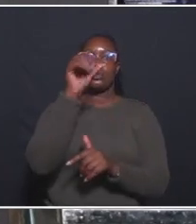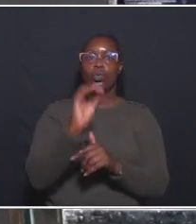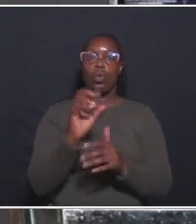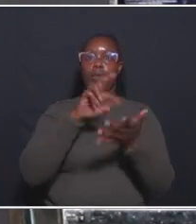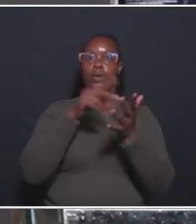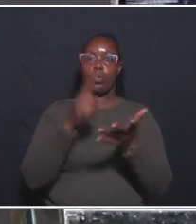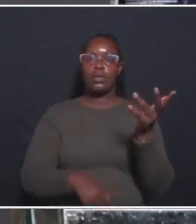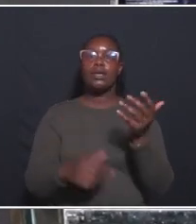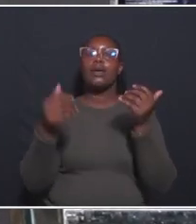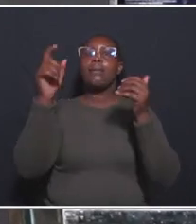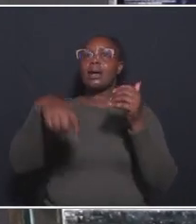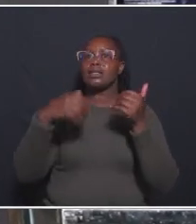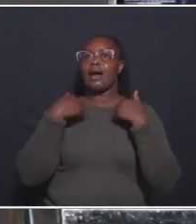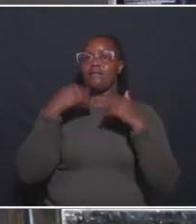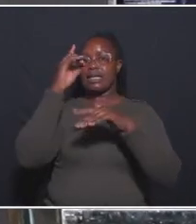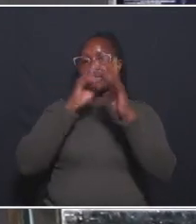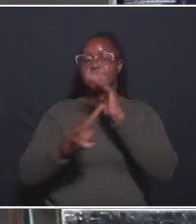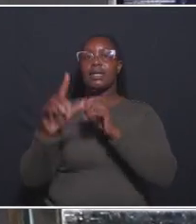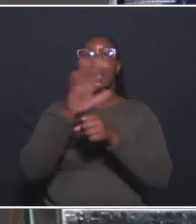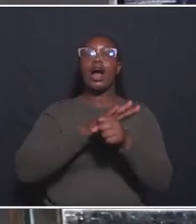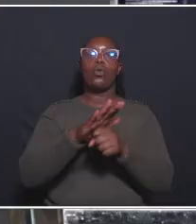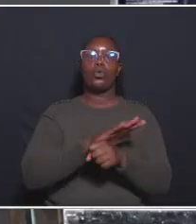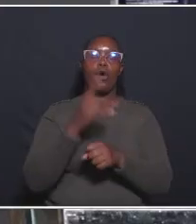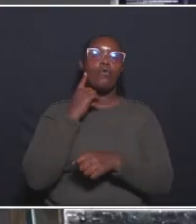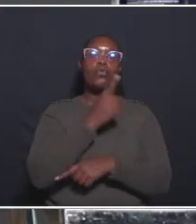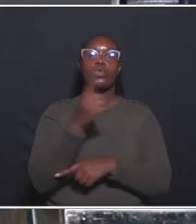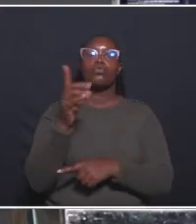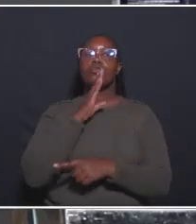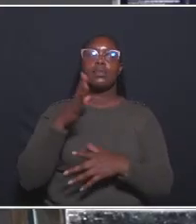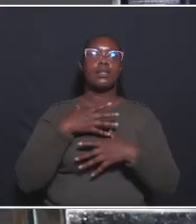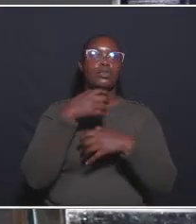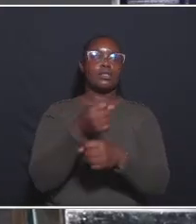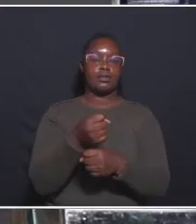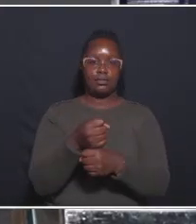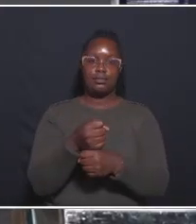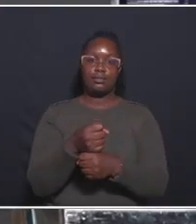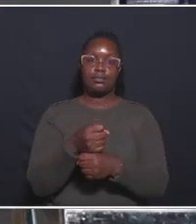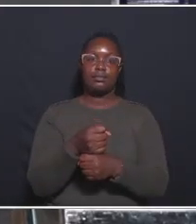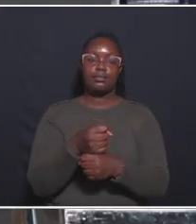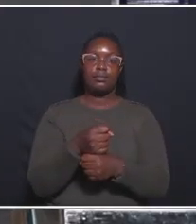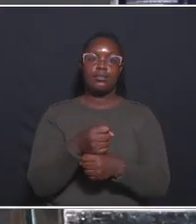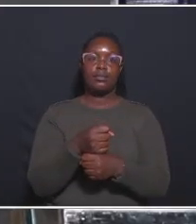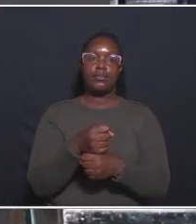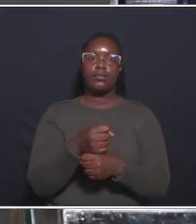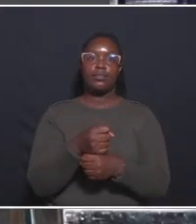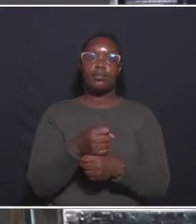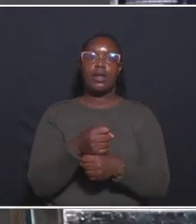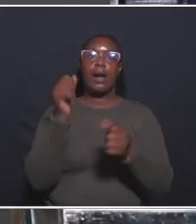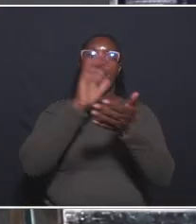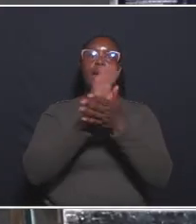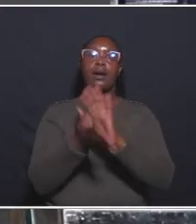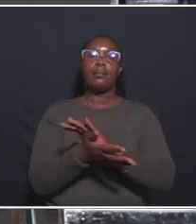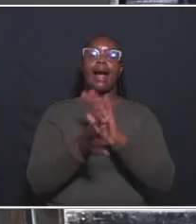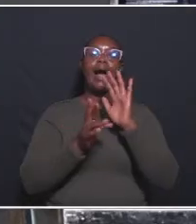of discipline for you to be there, to be trusted, to be a